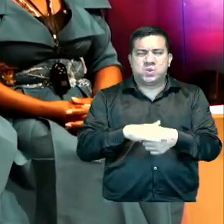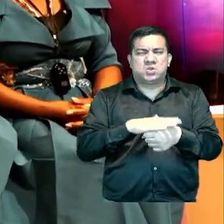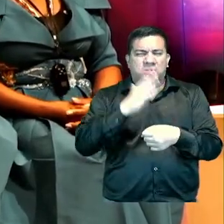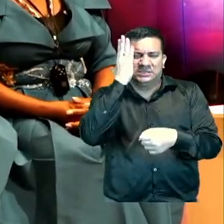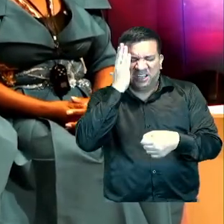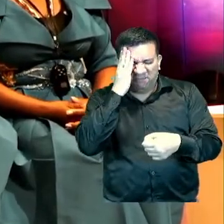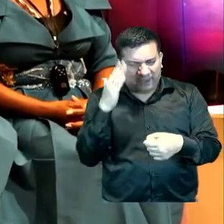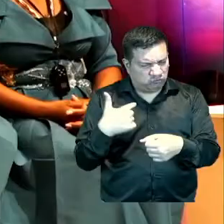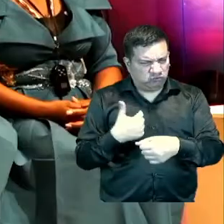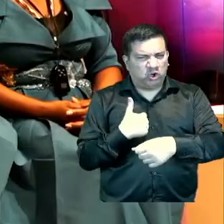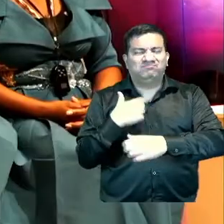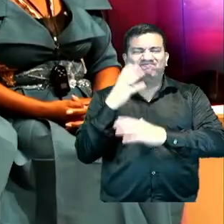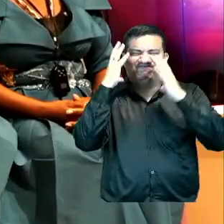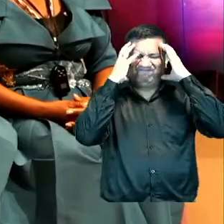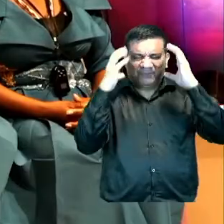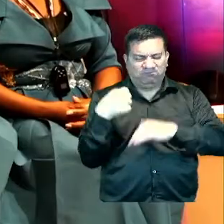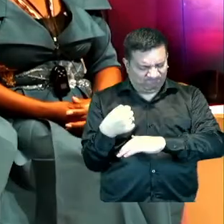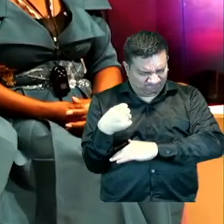raise our heads